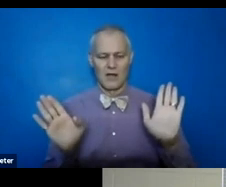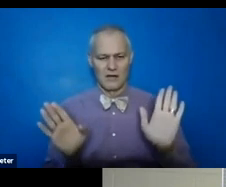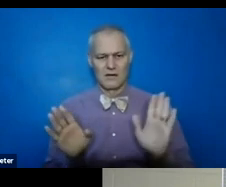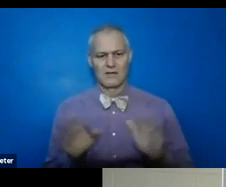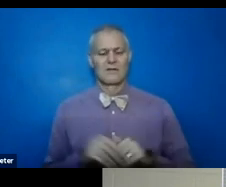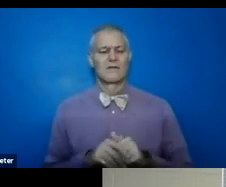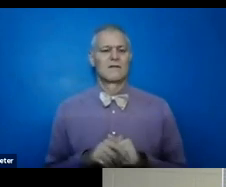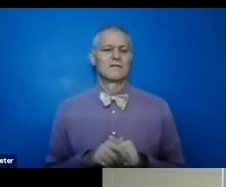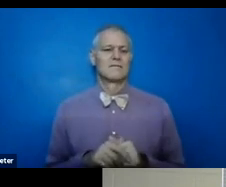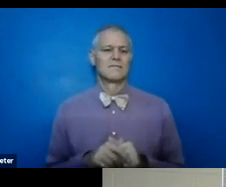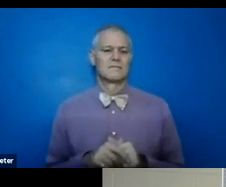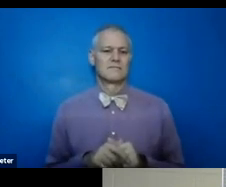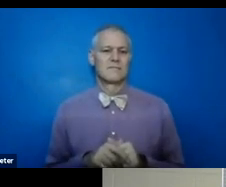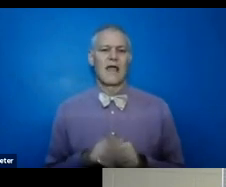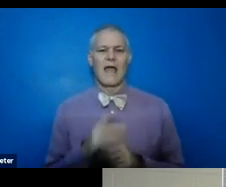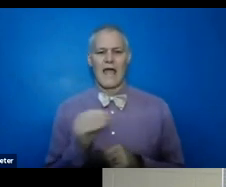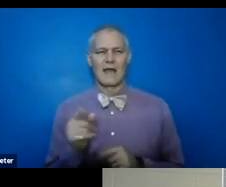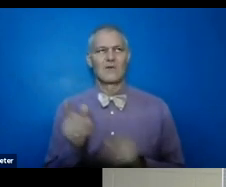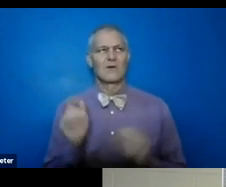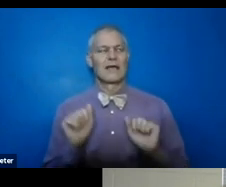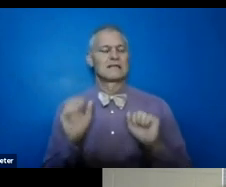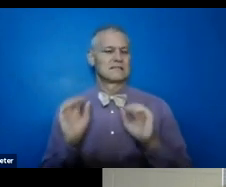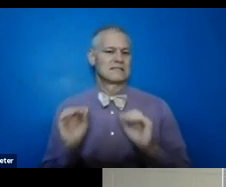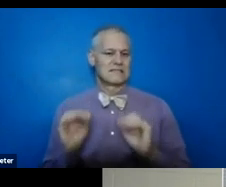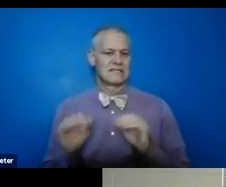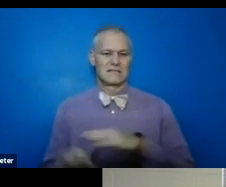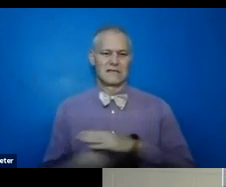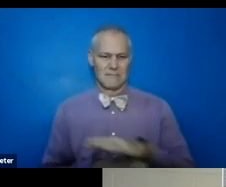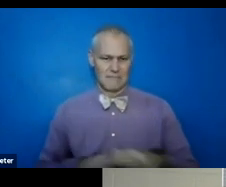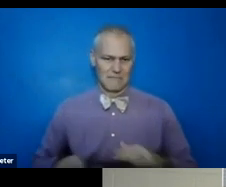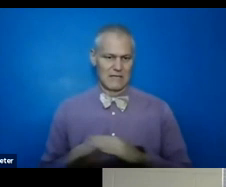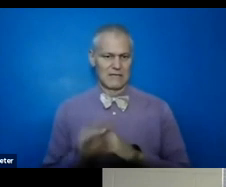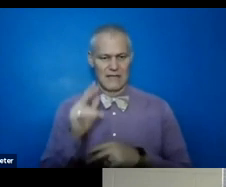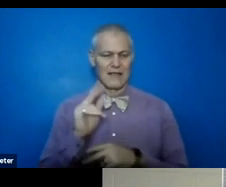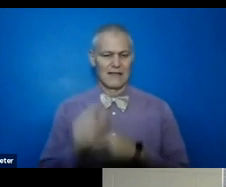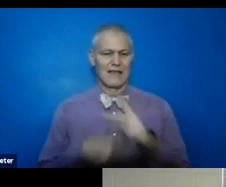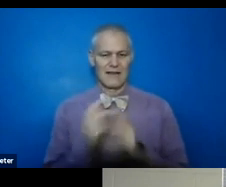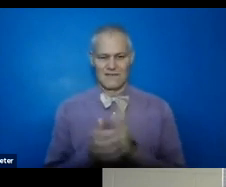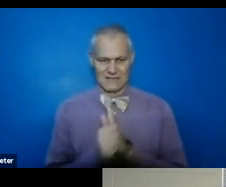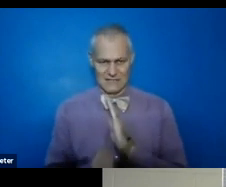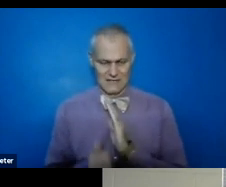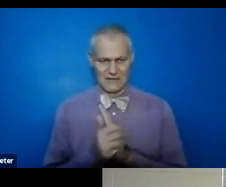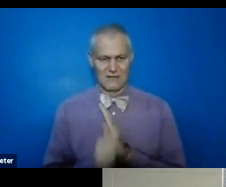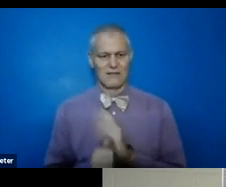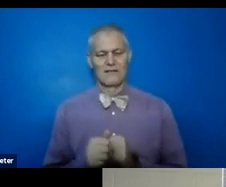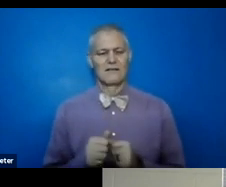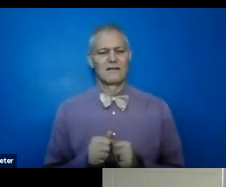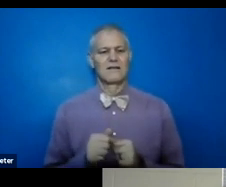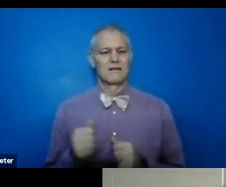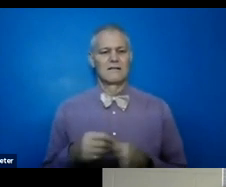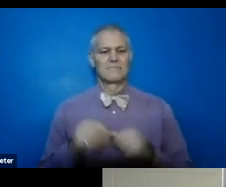community, and you can teach sort of the basics of the kinds of skills that we teach here to people to take it out into